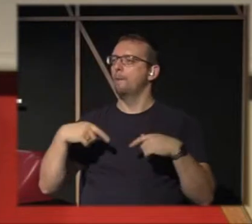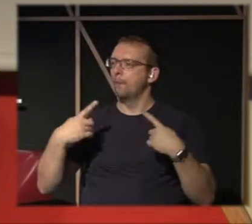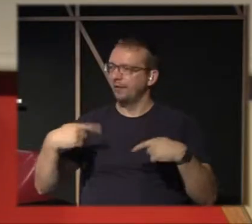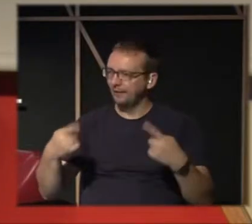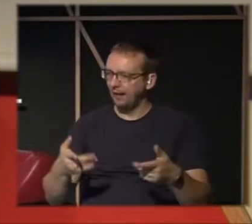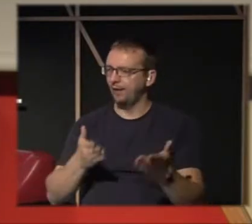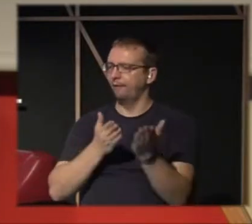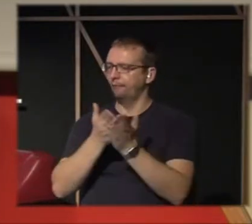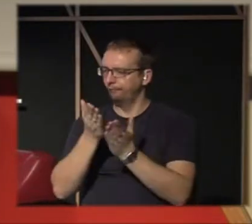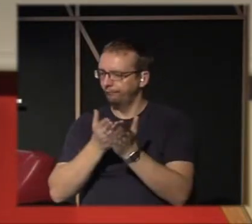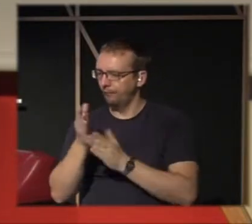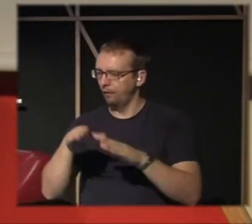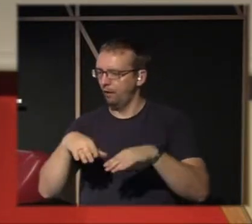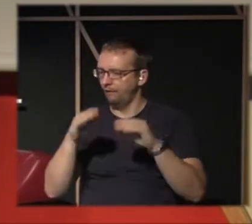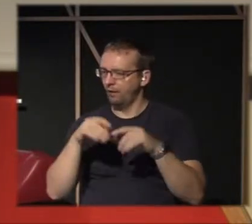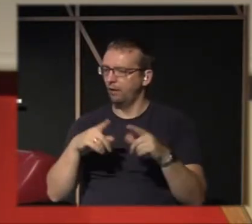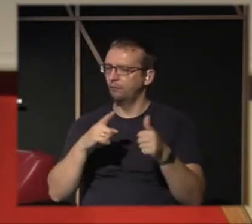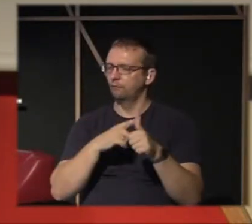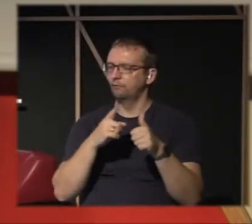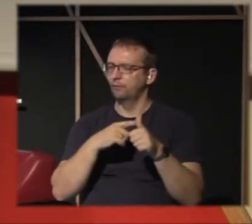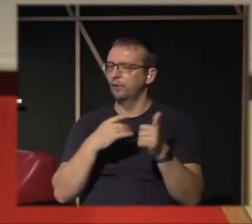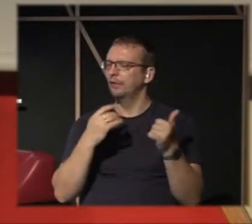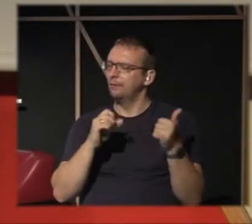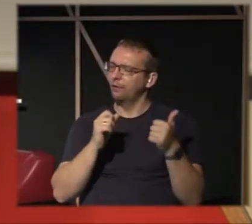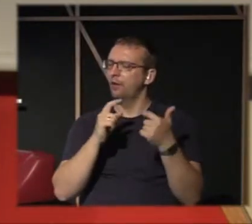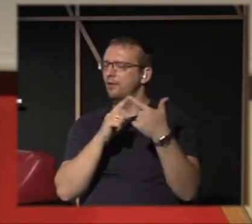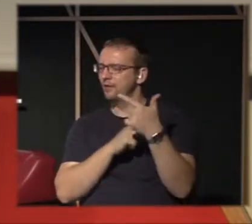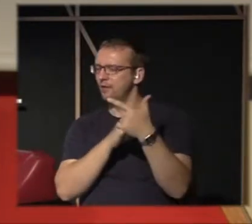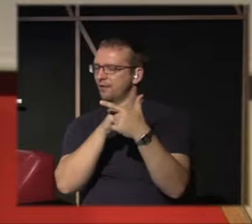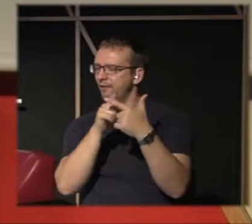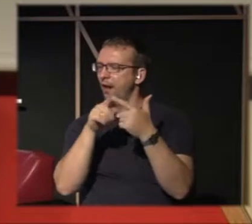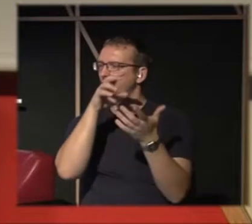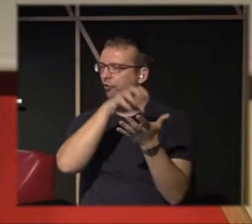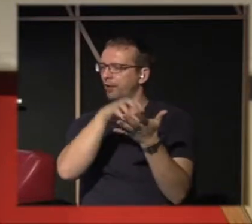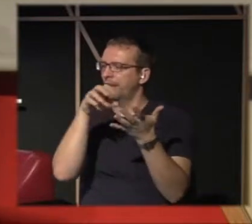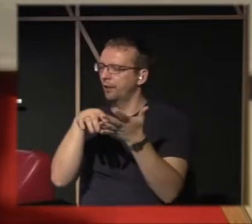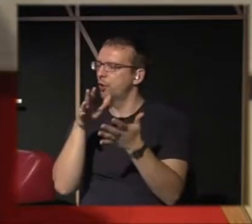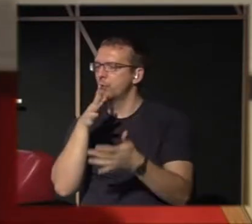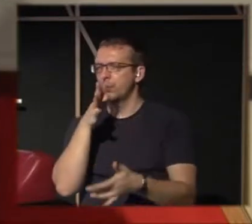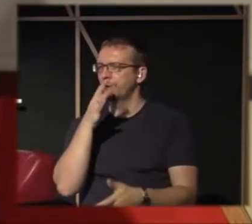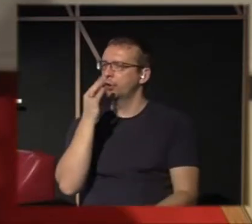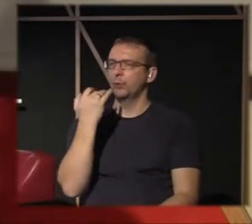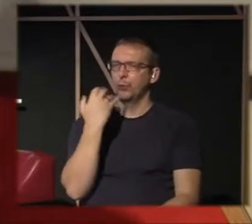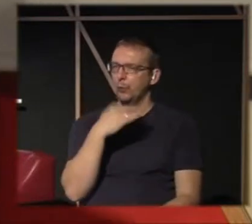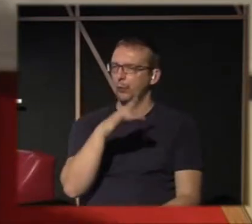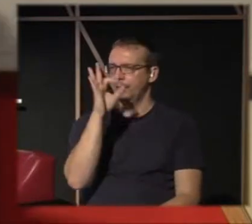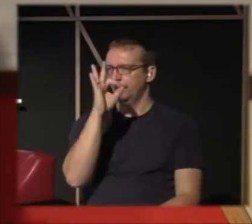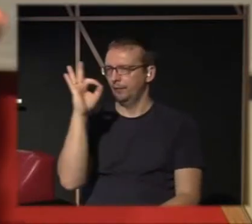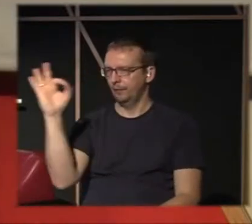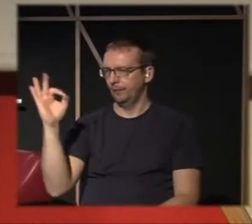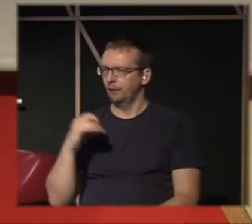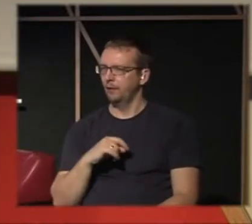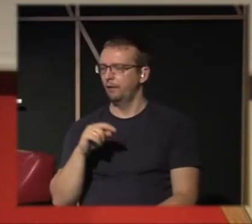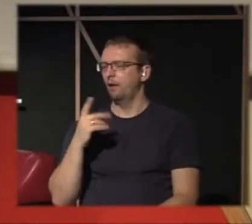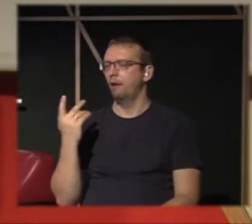a couple of cities which are not in green. I realized when I checked this slide this morning,